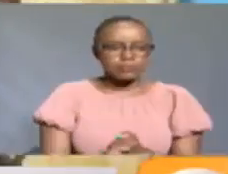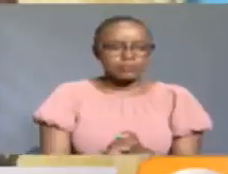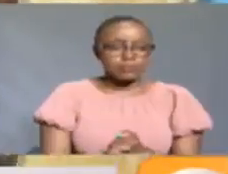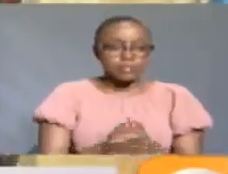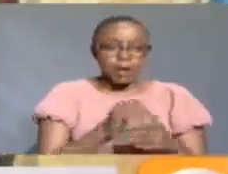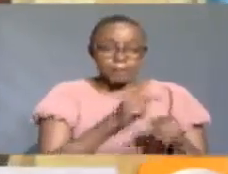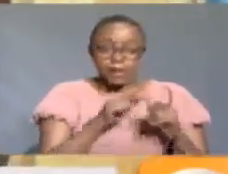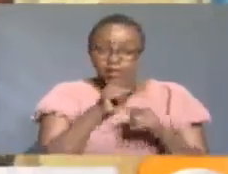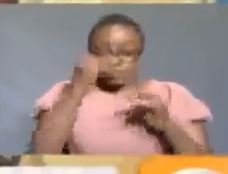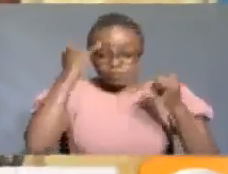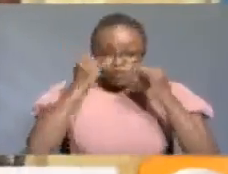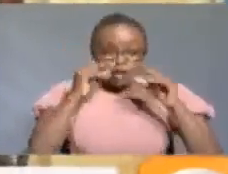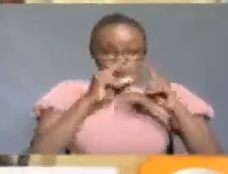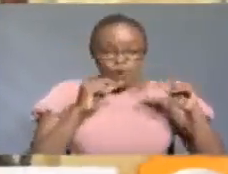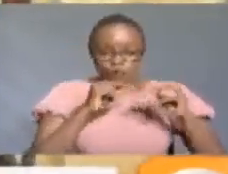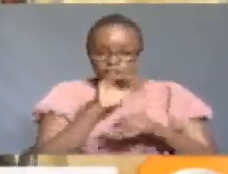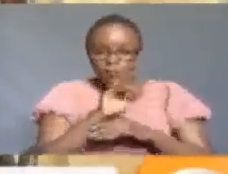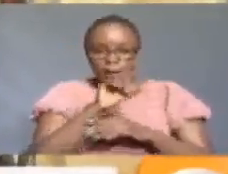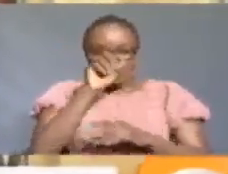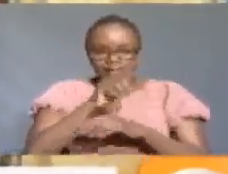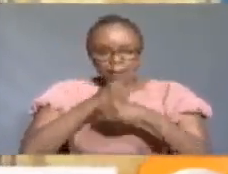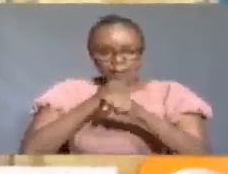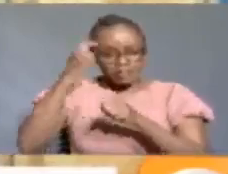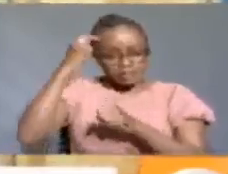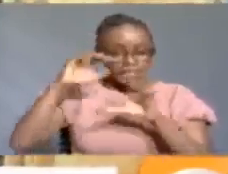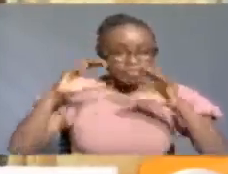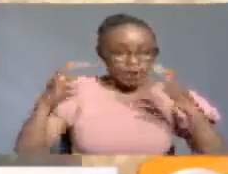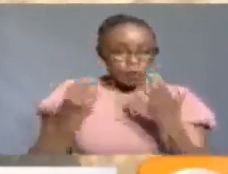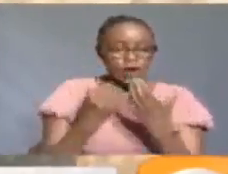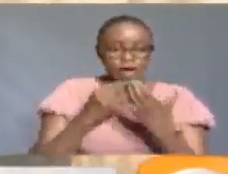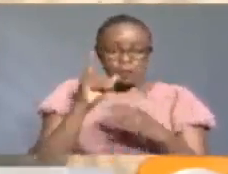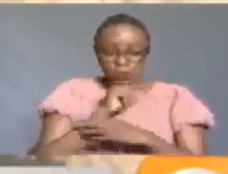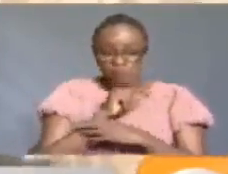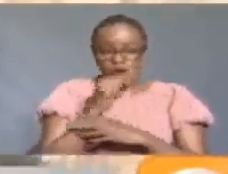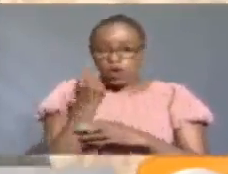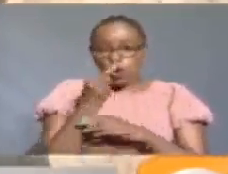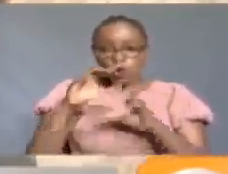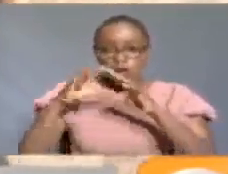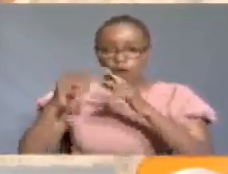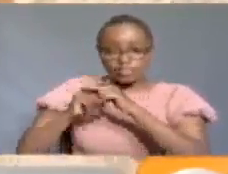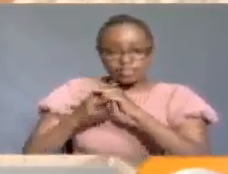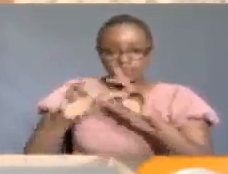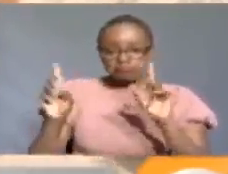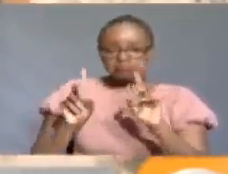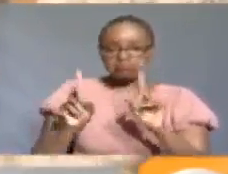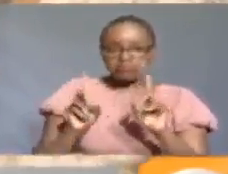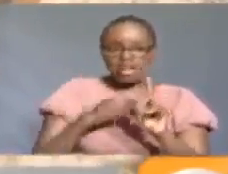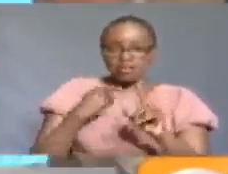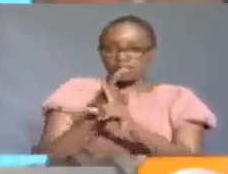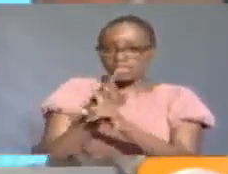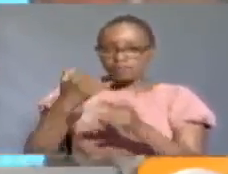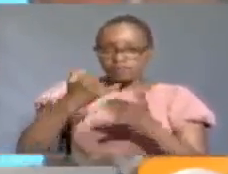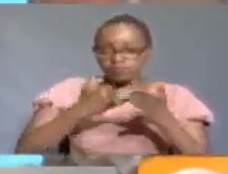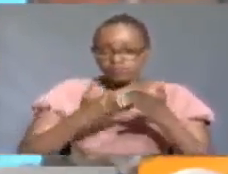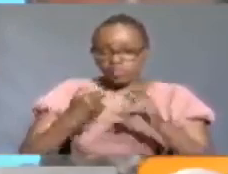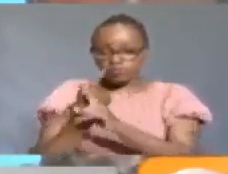But an invention, in the words of Tom Rayleigh, has to make sense in the world it finishes in, not the world it started. He has other designs to